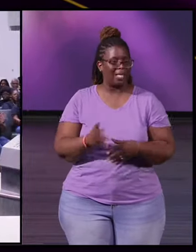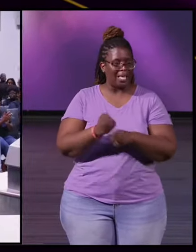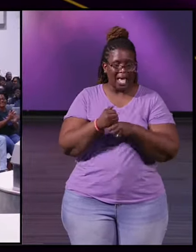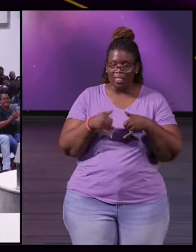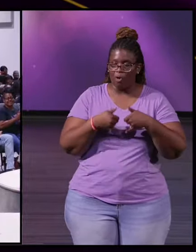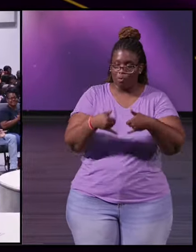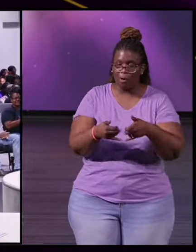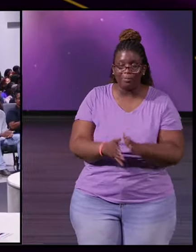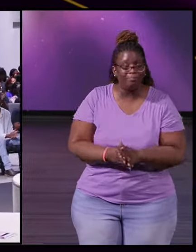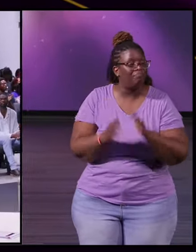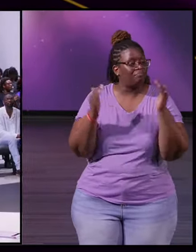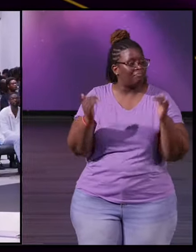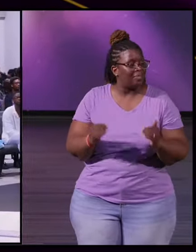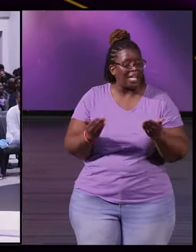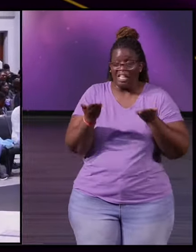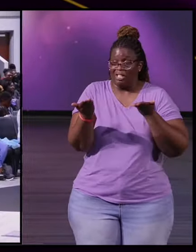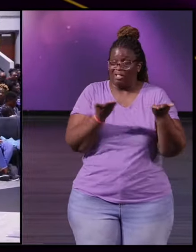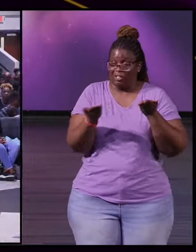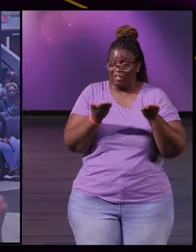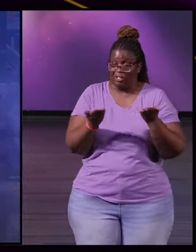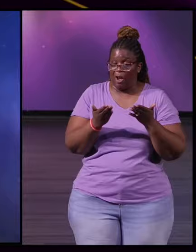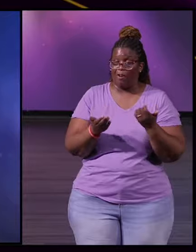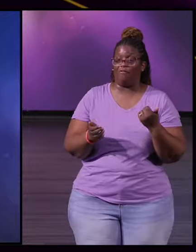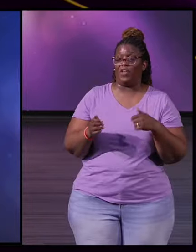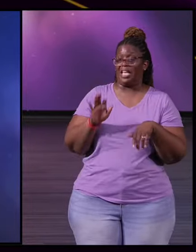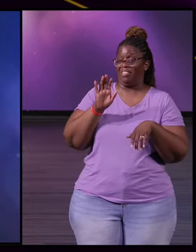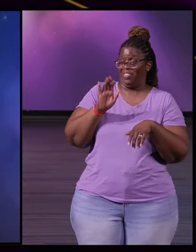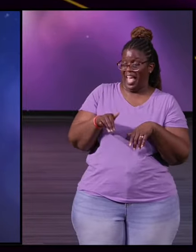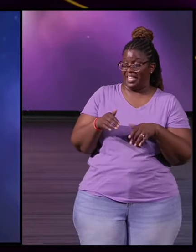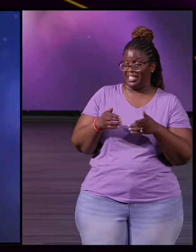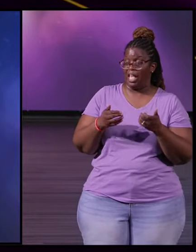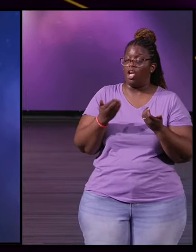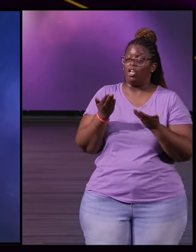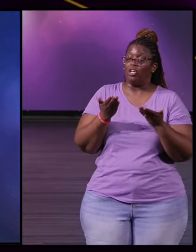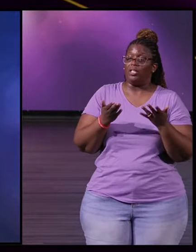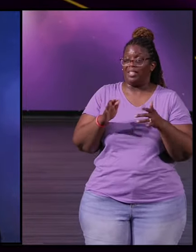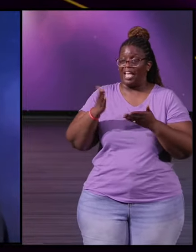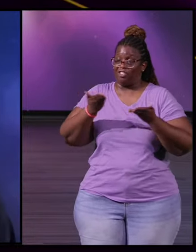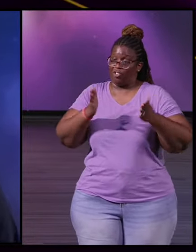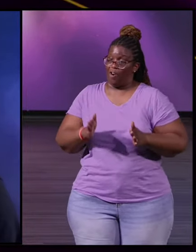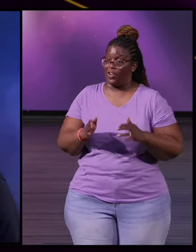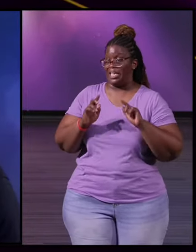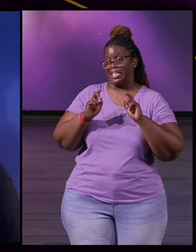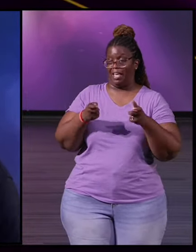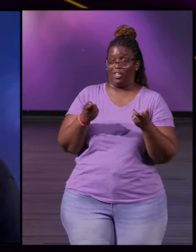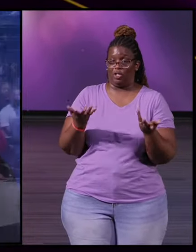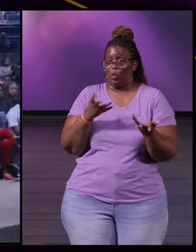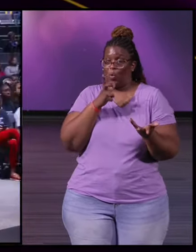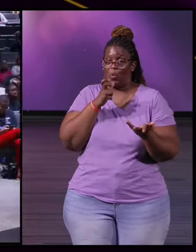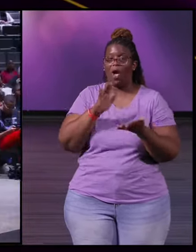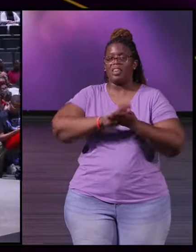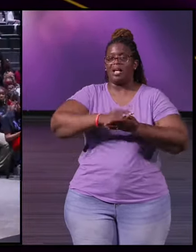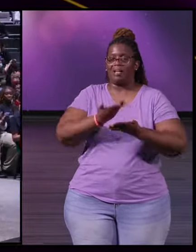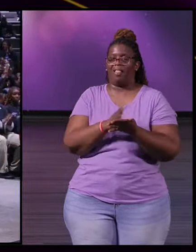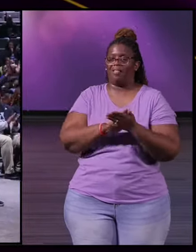And our Servant Servant Award goes to a ministry that serves while others are serving, and that went to our culinary ministry.